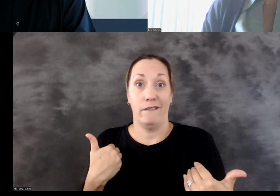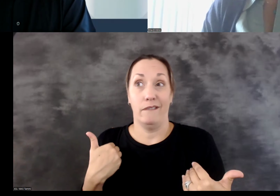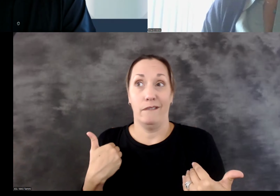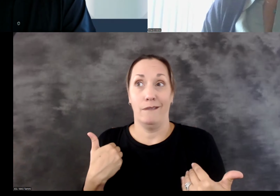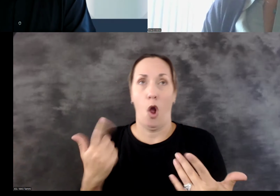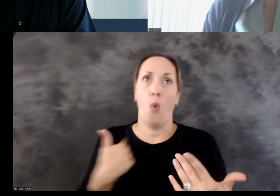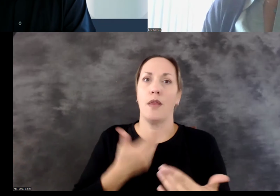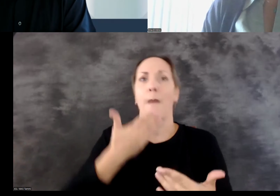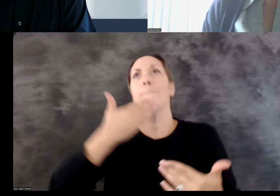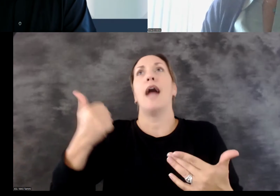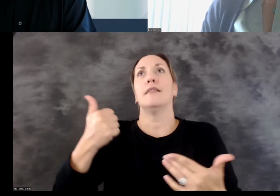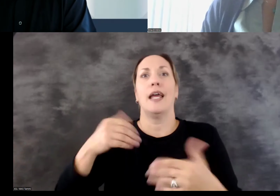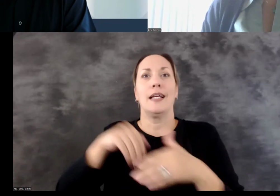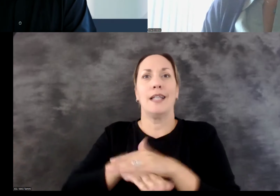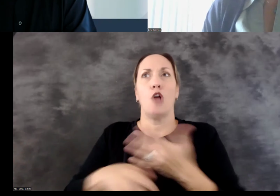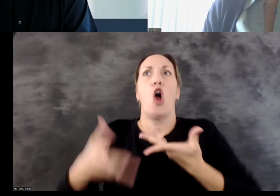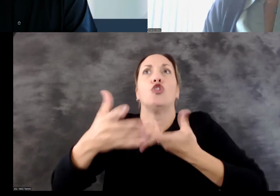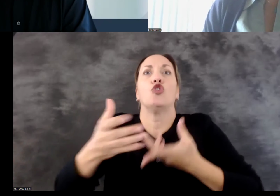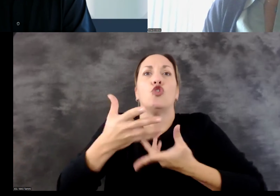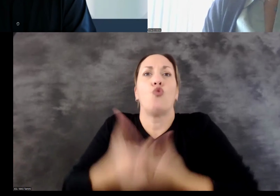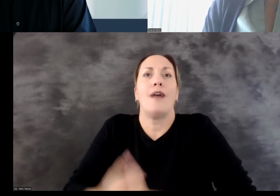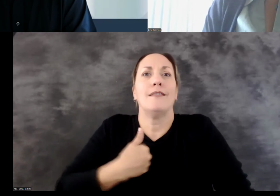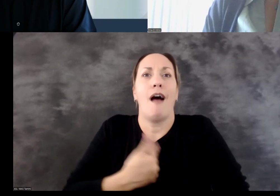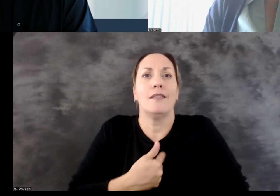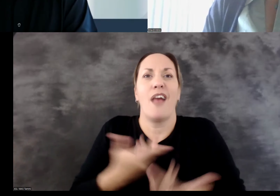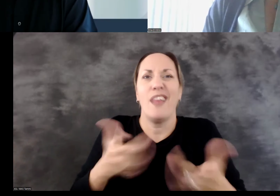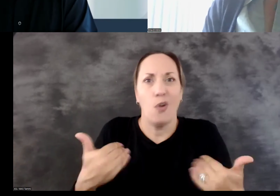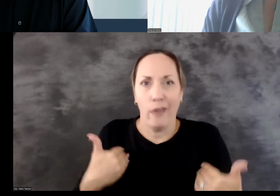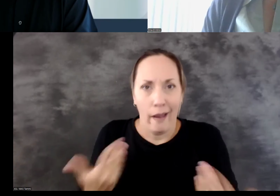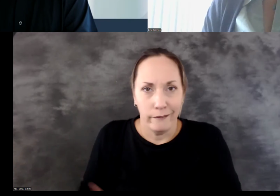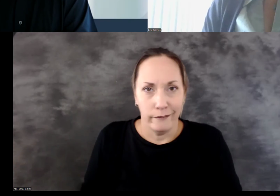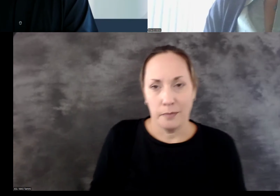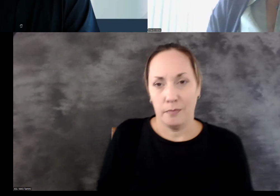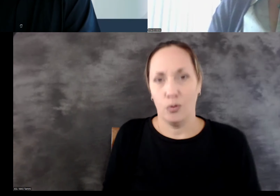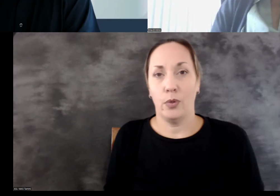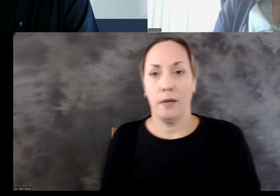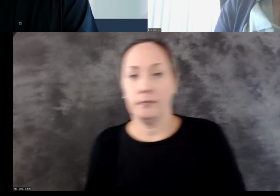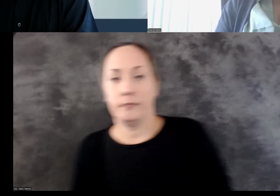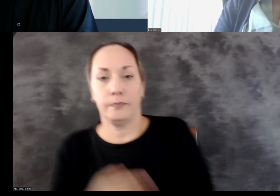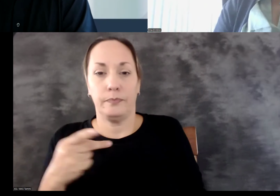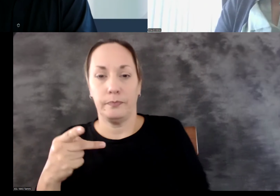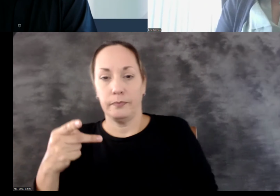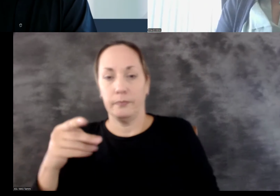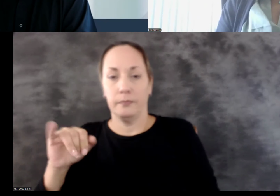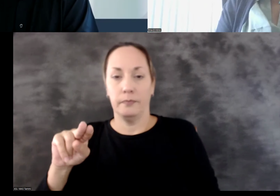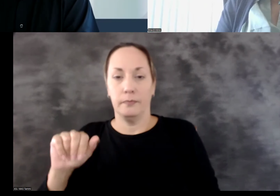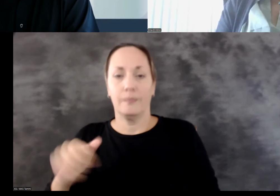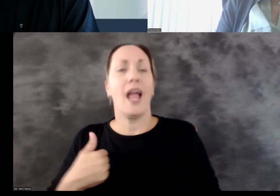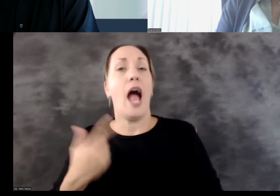at accessibility. Trust us. That's what it really boils down to. So yeah, Yeah, yeah, and I think there's been